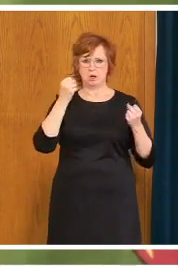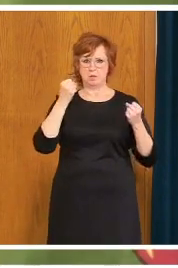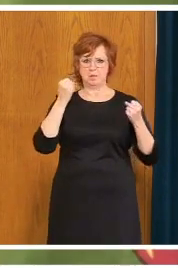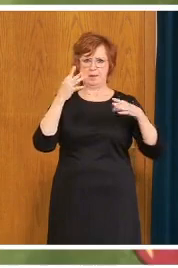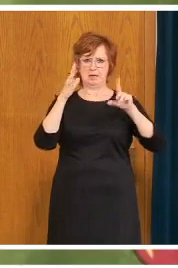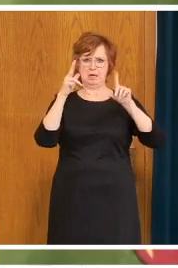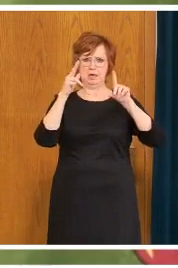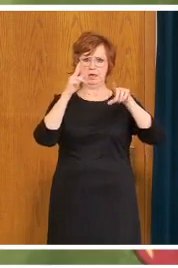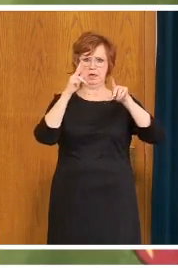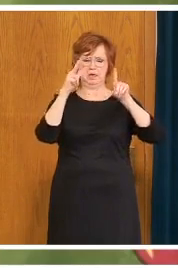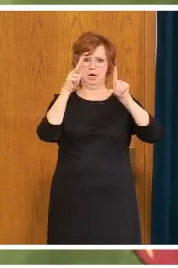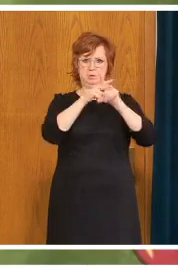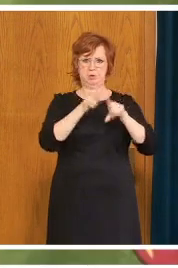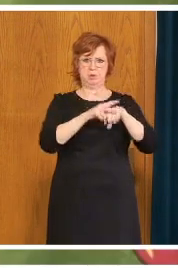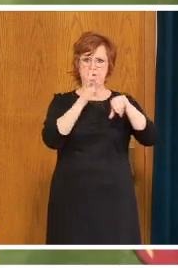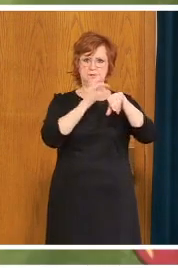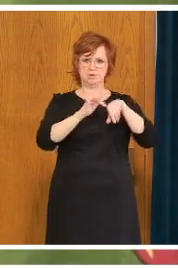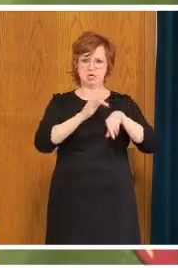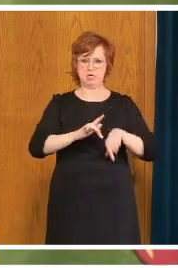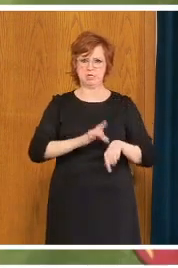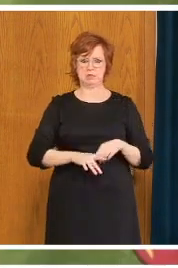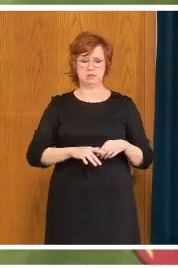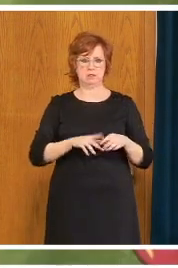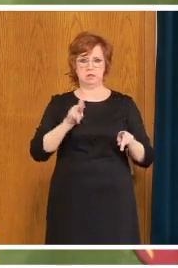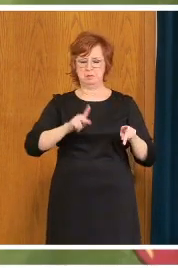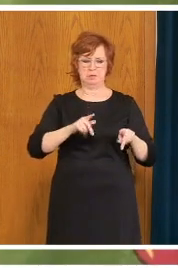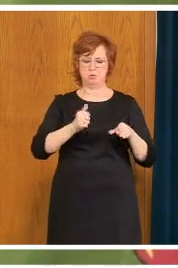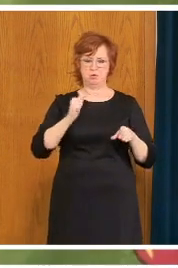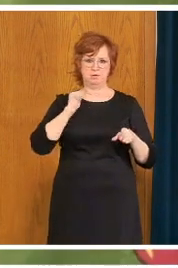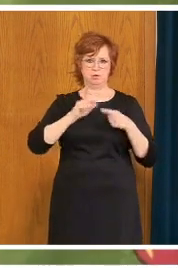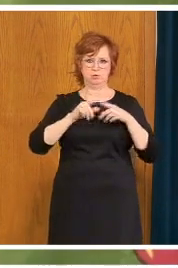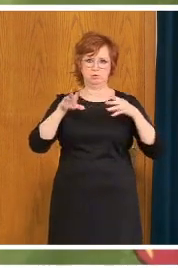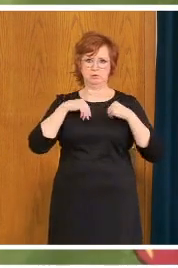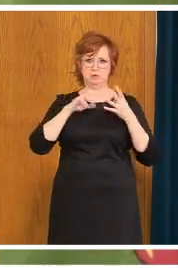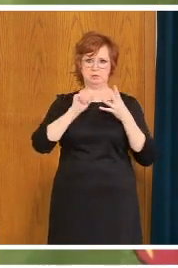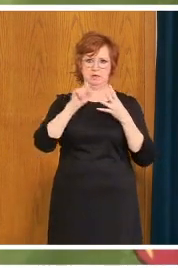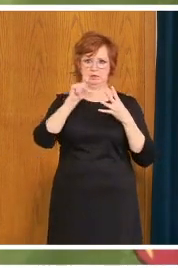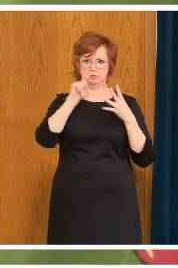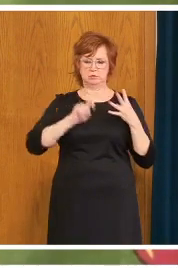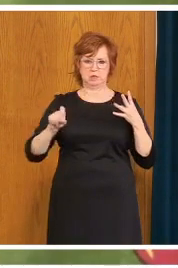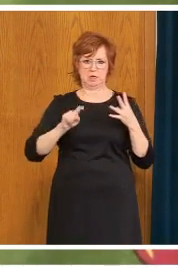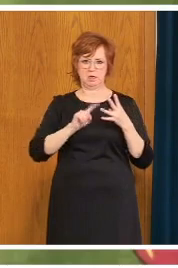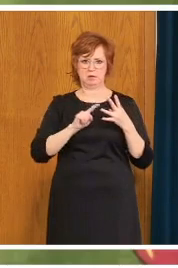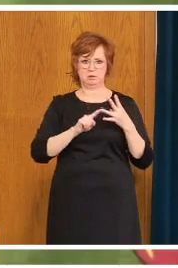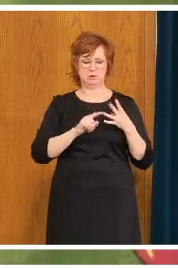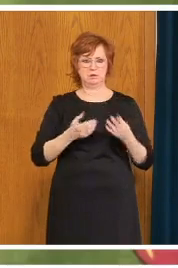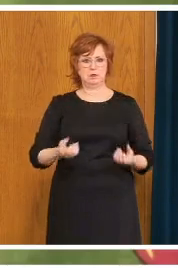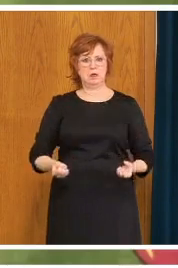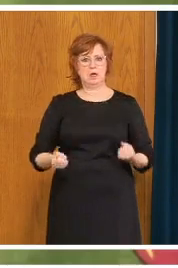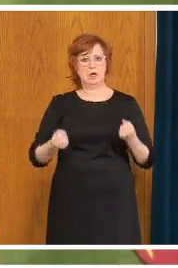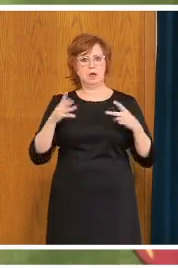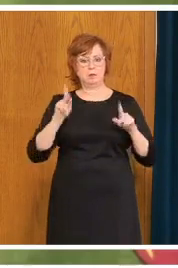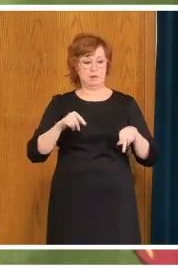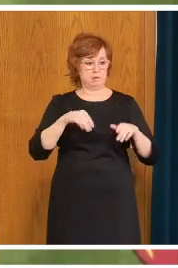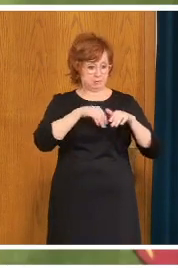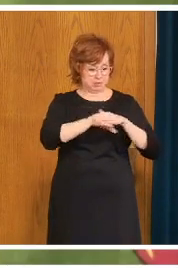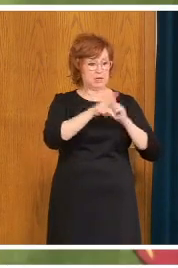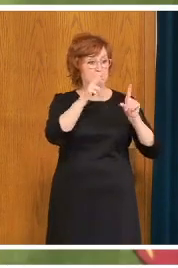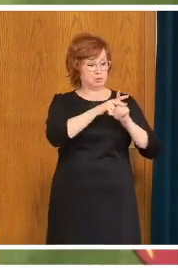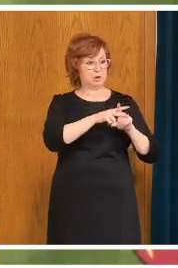vaccination, and that there have been people who have been refusing to take the AstraZeneca vaccine. We're just wondering how many people are walking away from